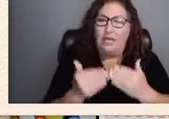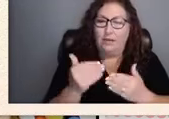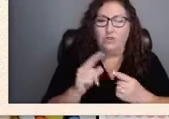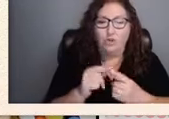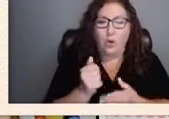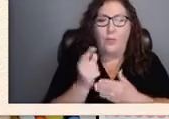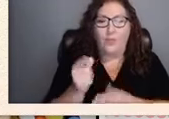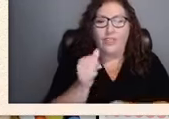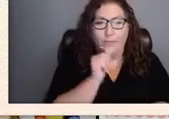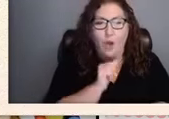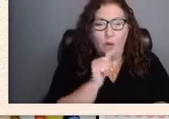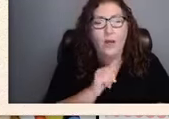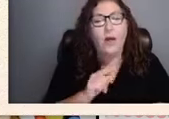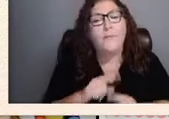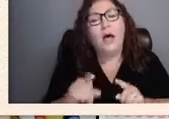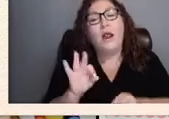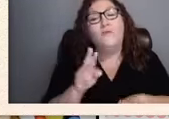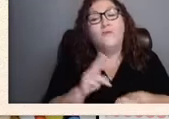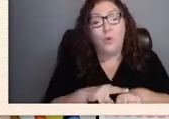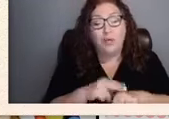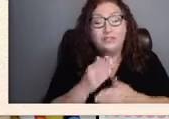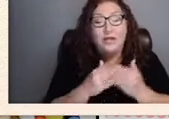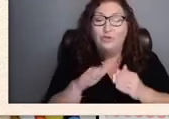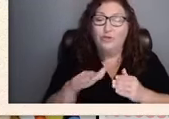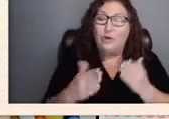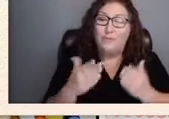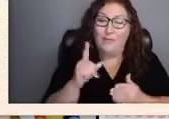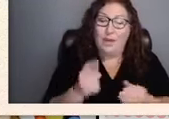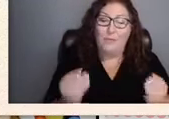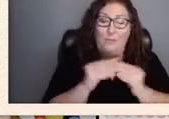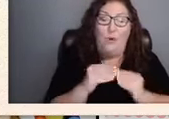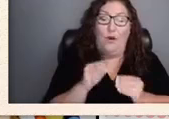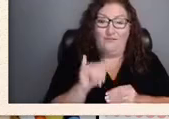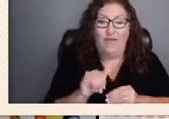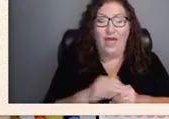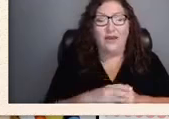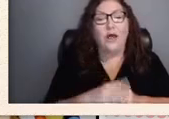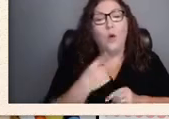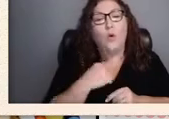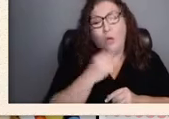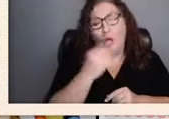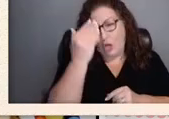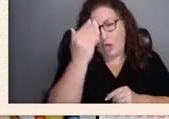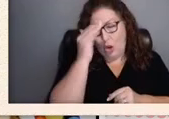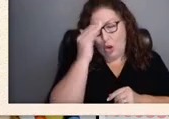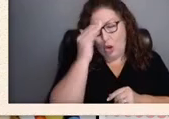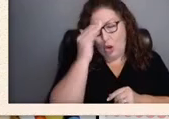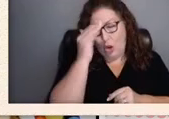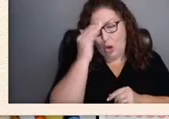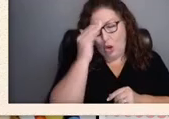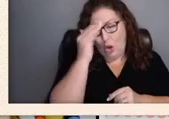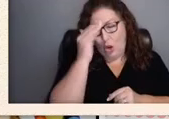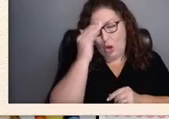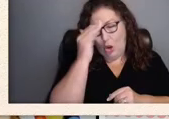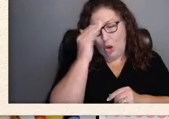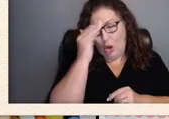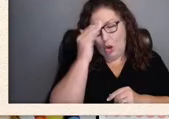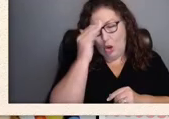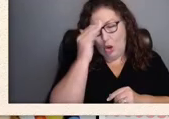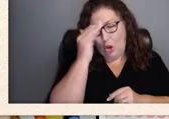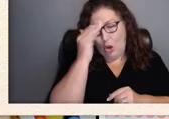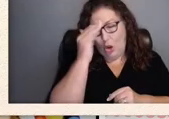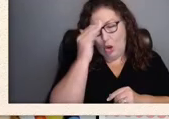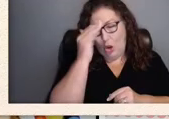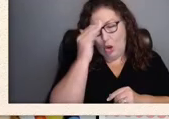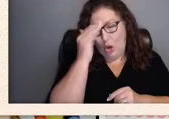But of course, some children may need more than that. And we know that there are effective therapies out there for anxiety. Most of those